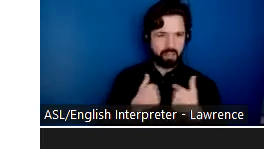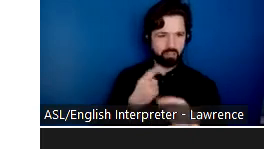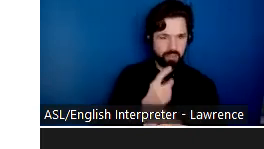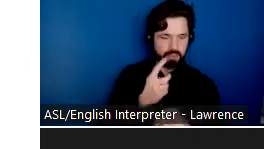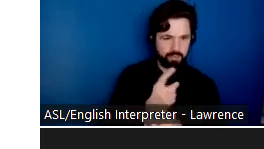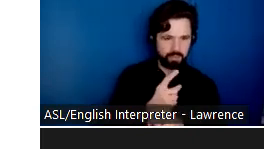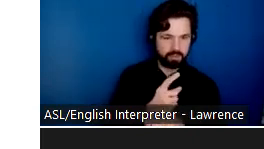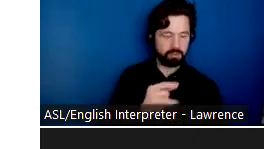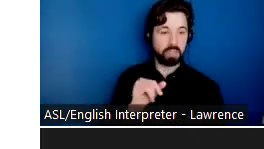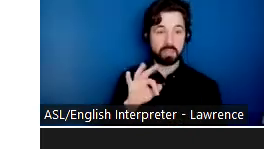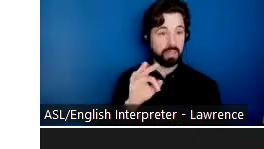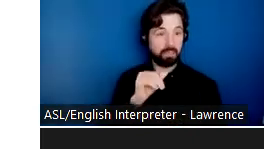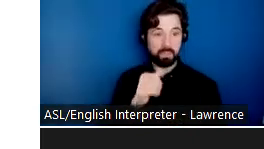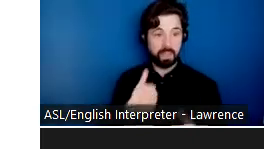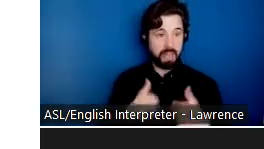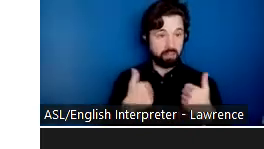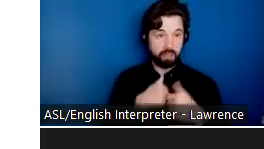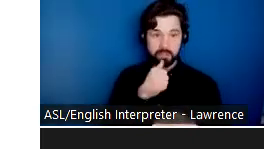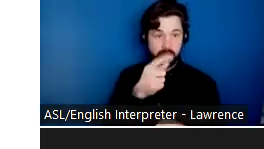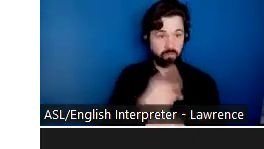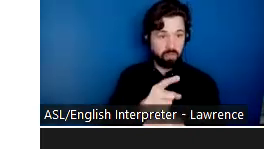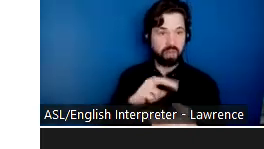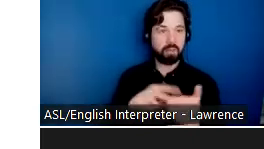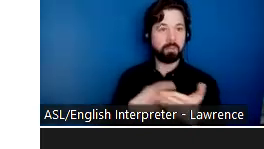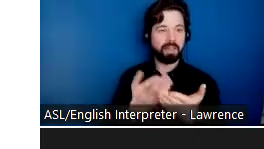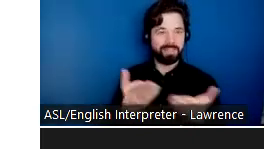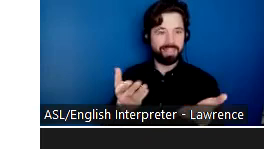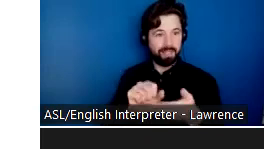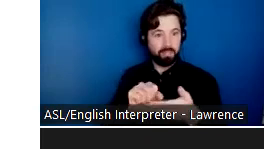of issuances going to incorrect addresses.